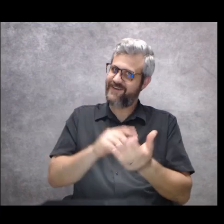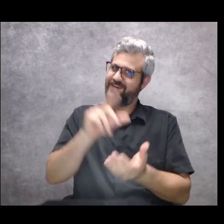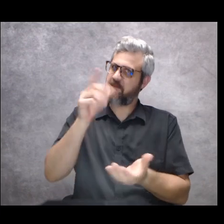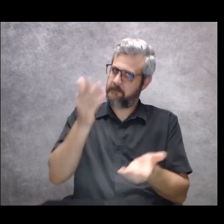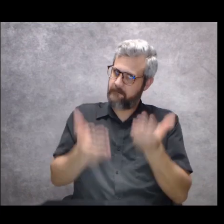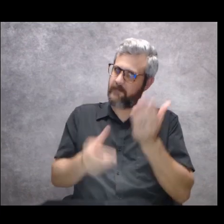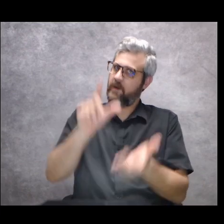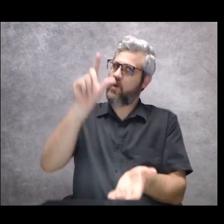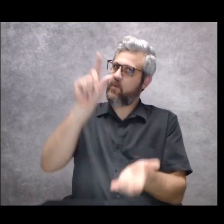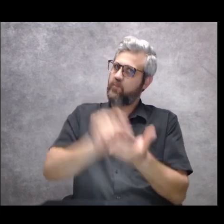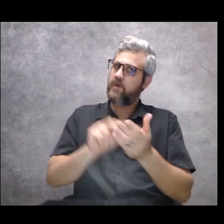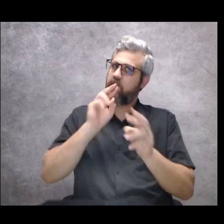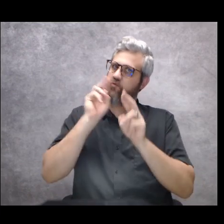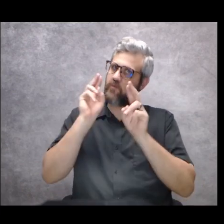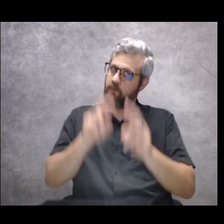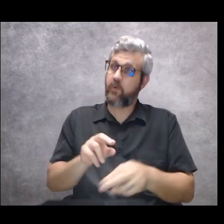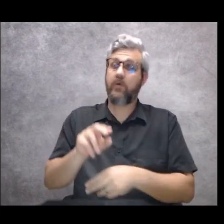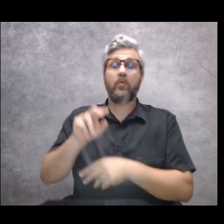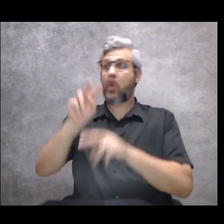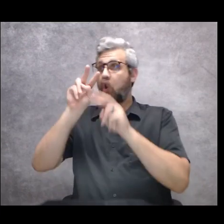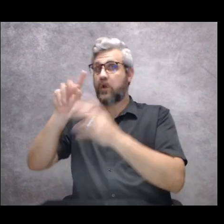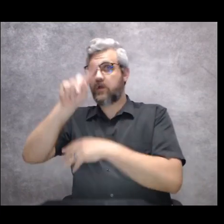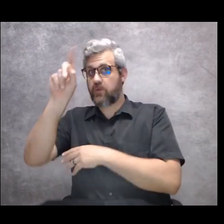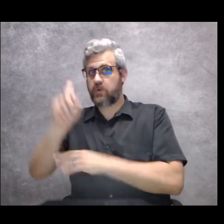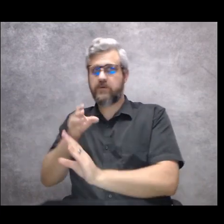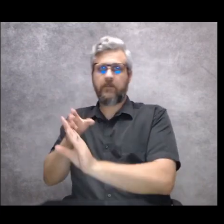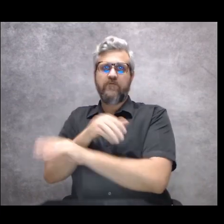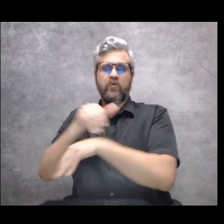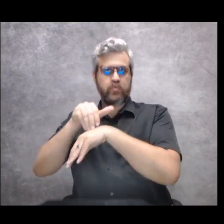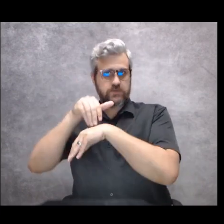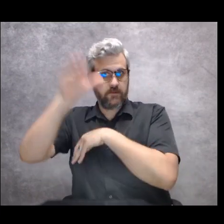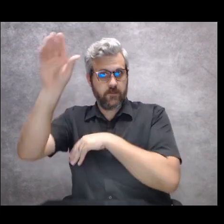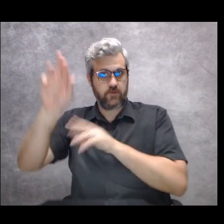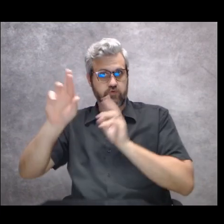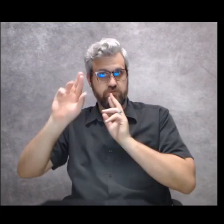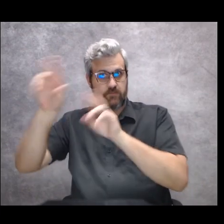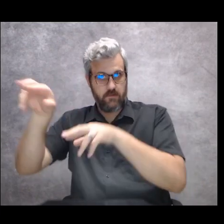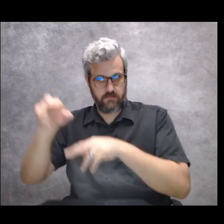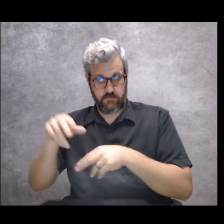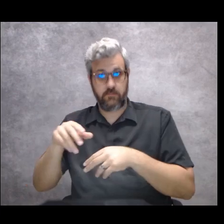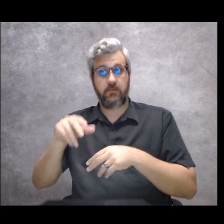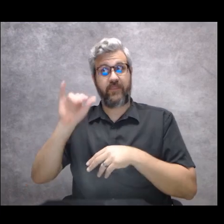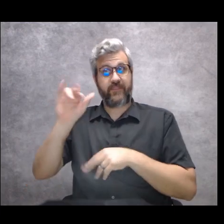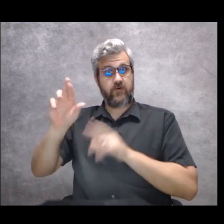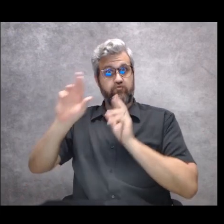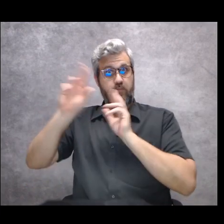responses. Please save a copy of the report for district records.